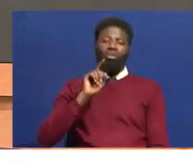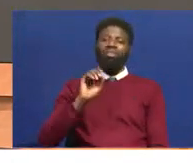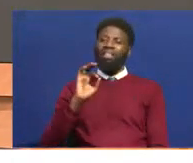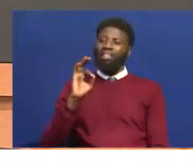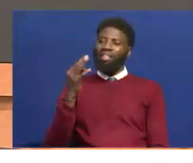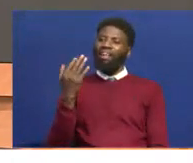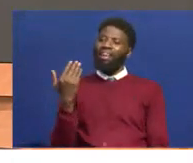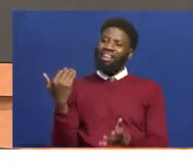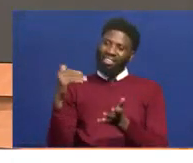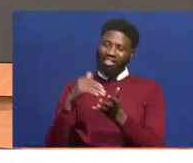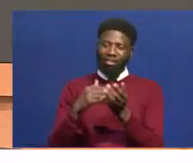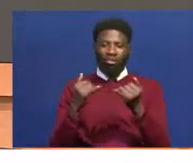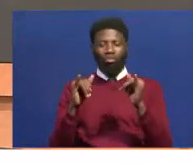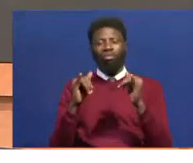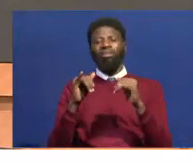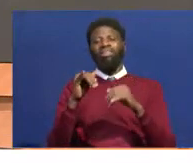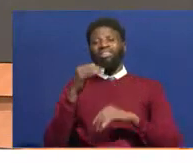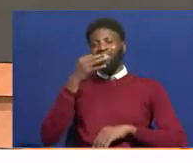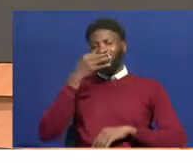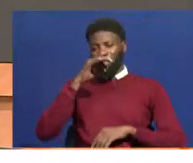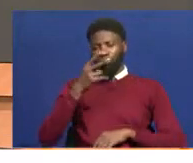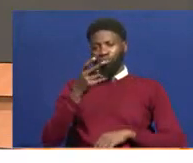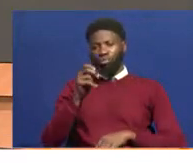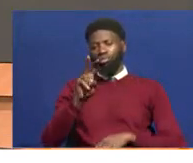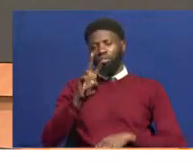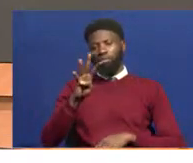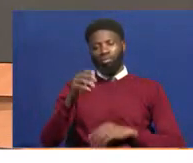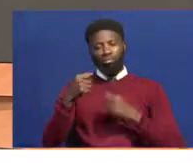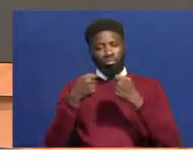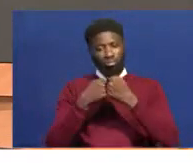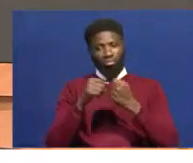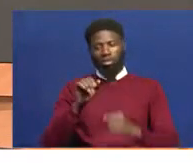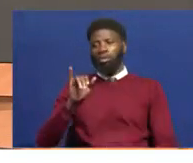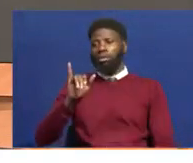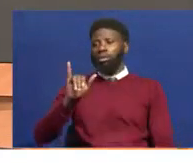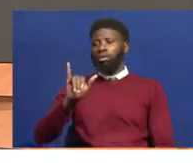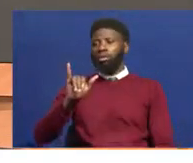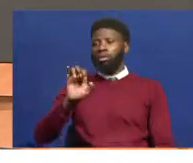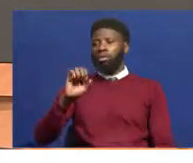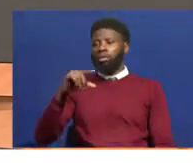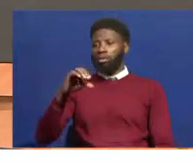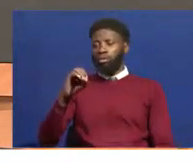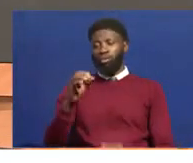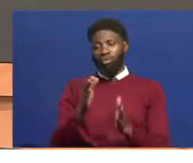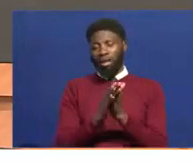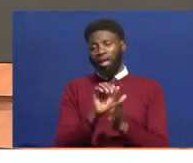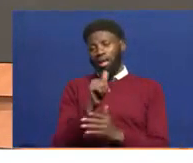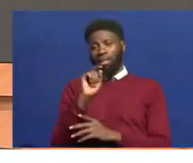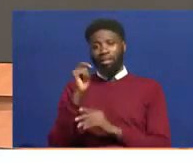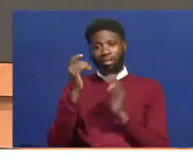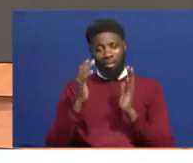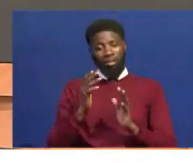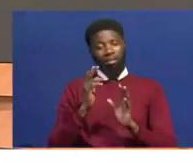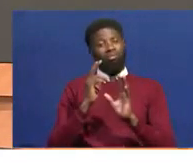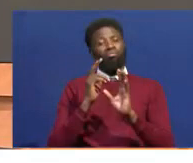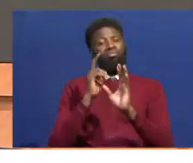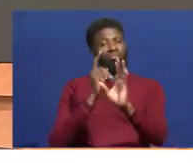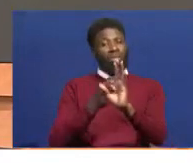to qualify for the forthcoming Paris 2024 Olympic Games. Yego will be among several Kenyan athletes who will be gracing the